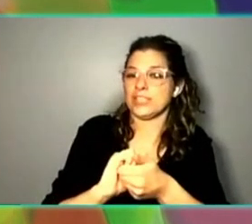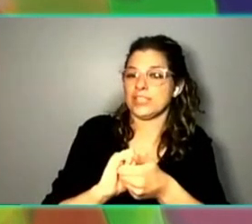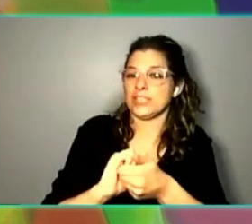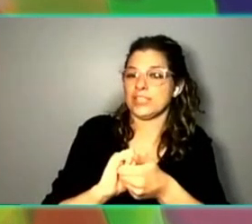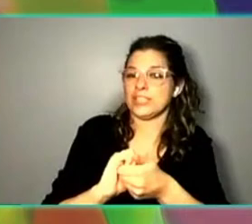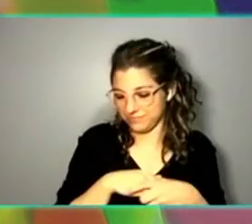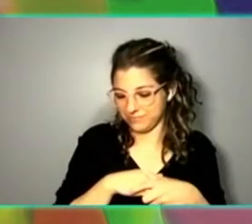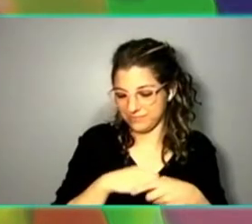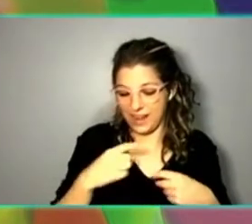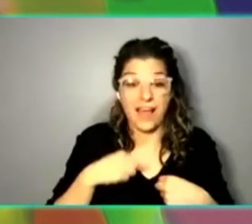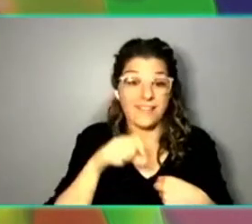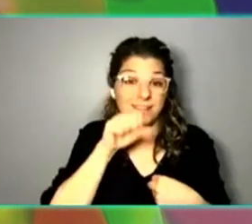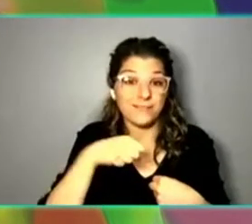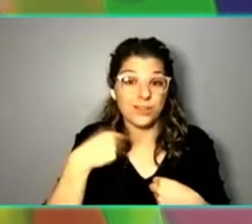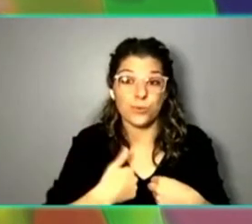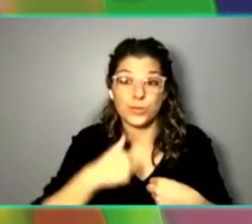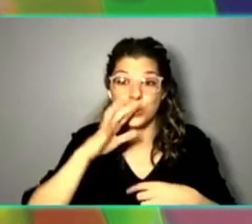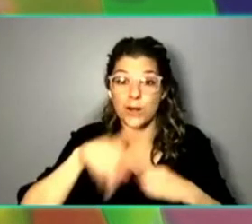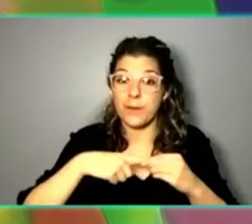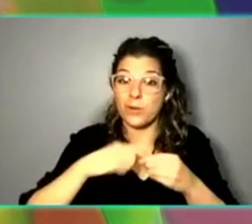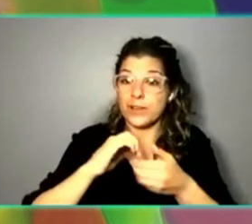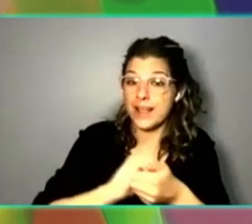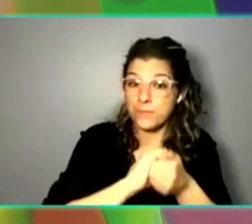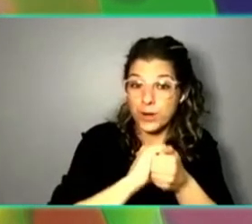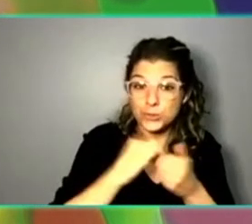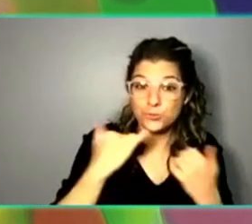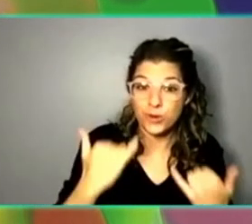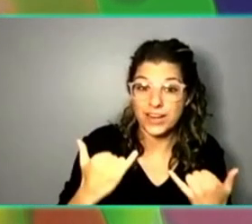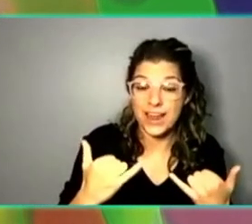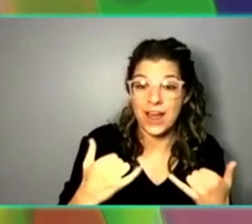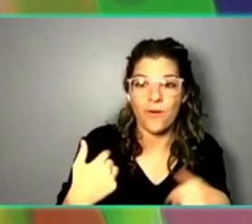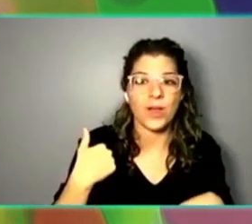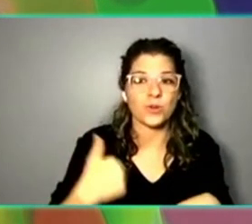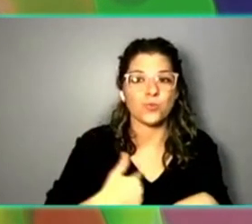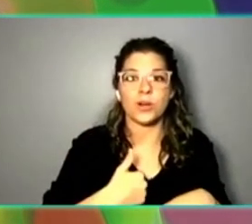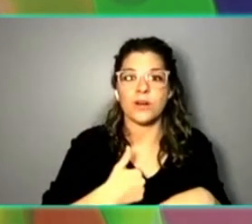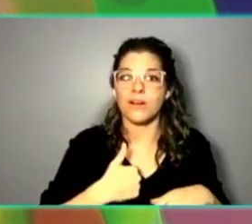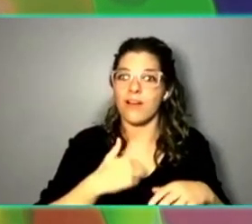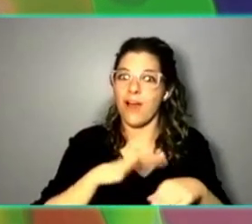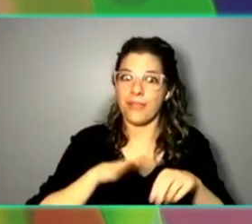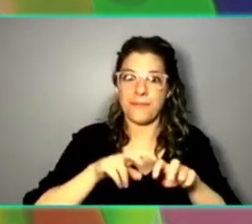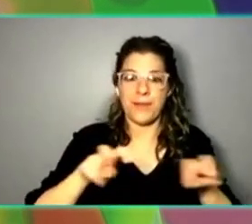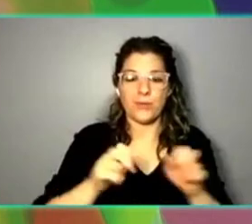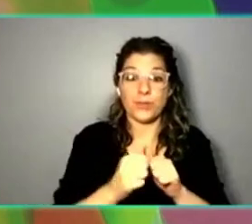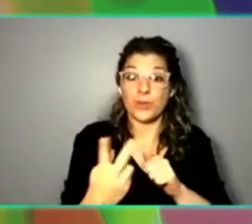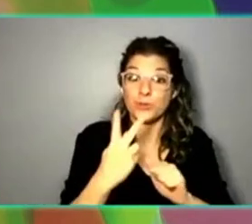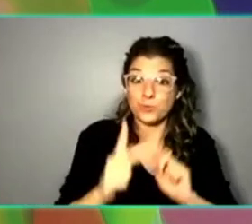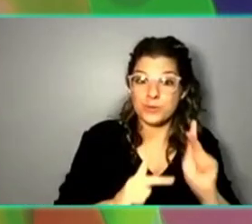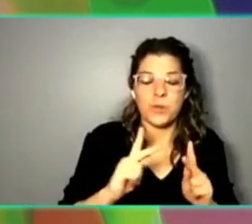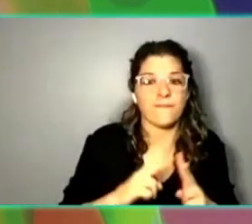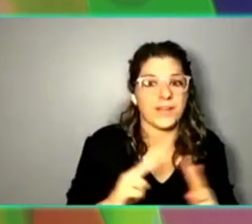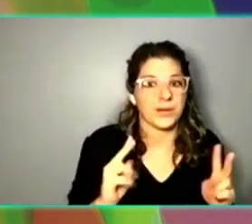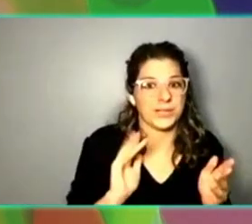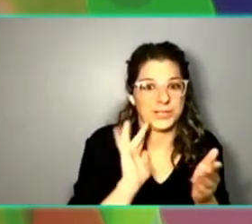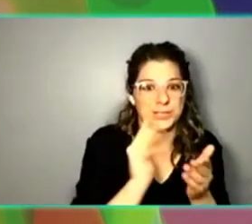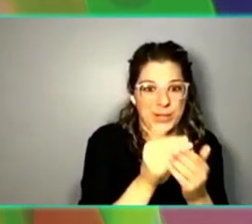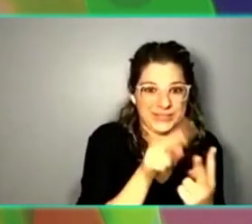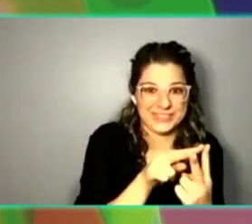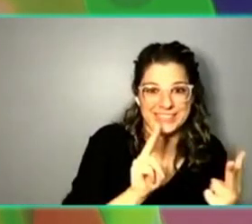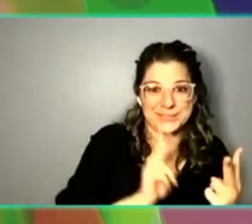I love that we're talking about collaboration right now, and that we are also on this panel with two people who are super close.